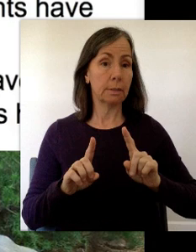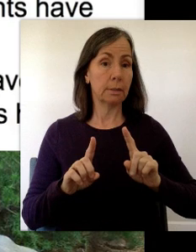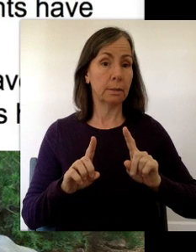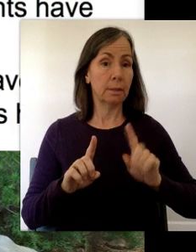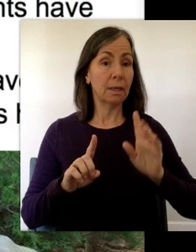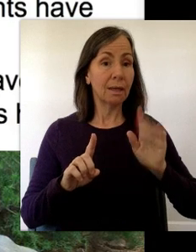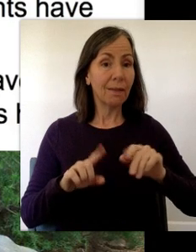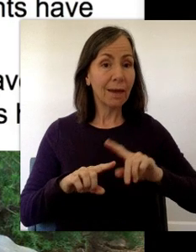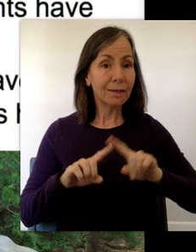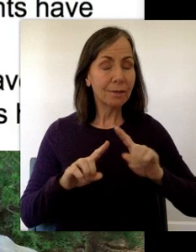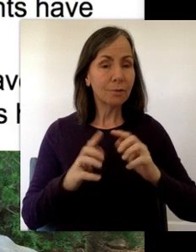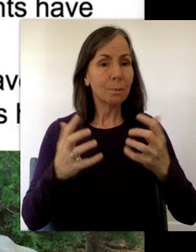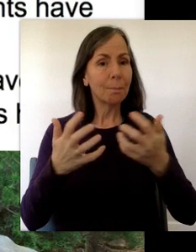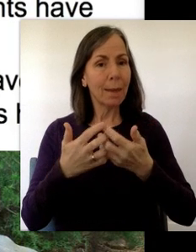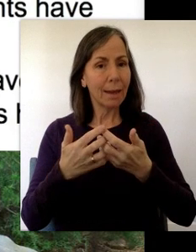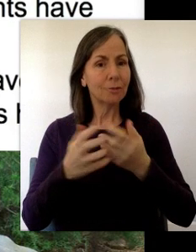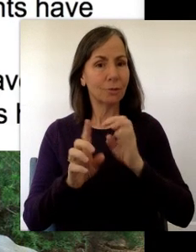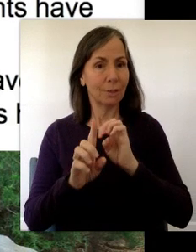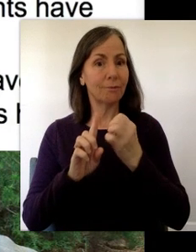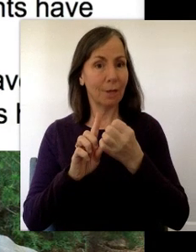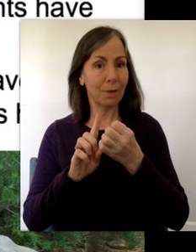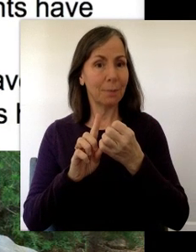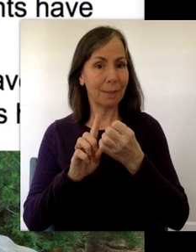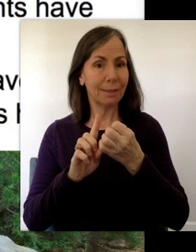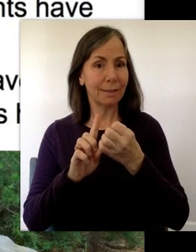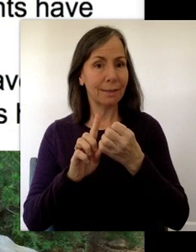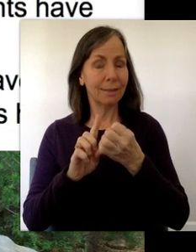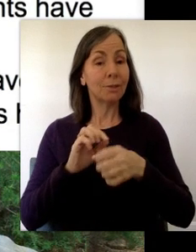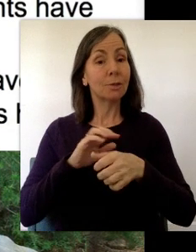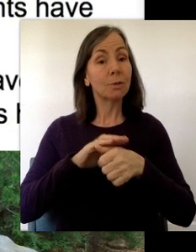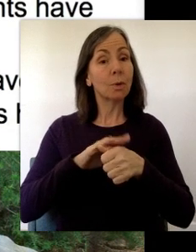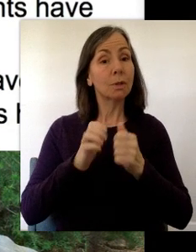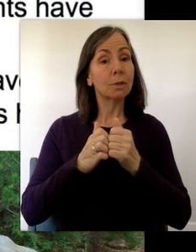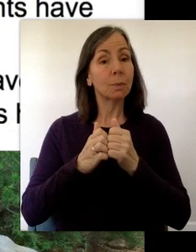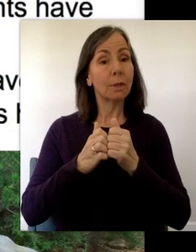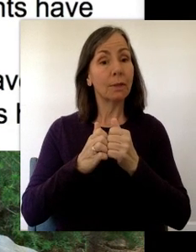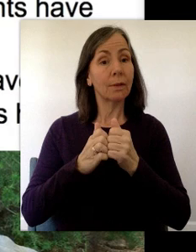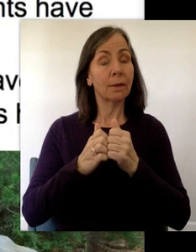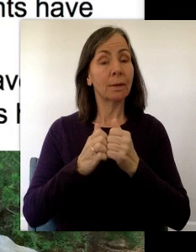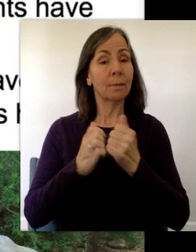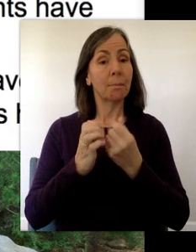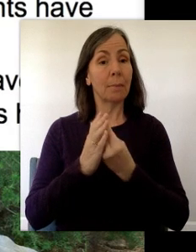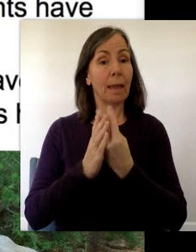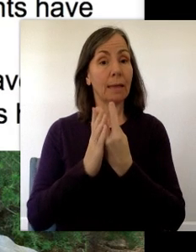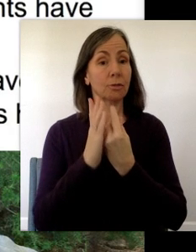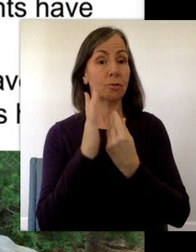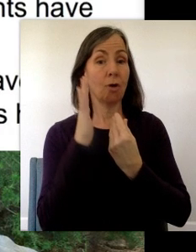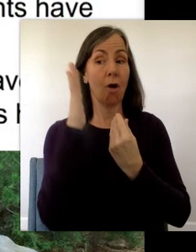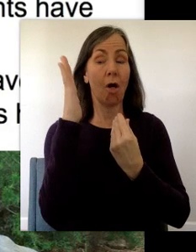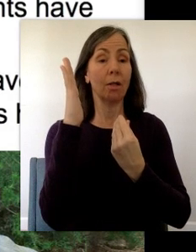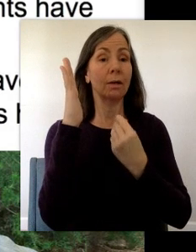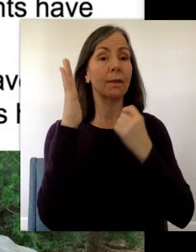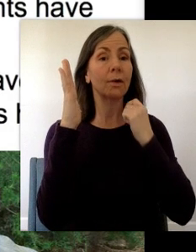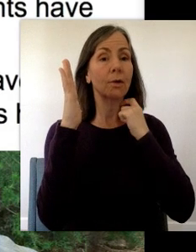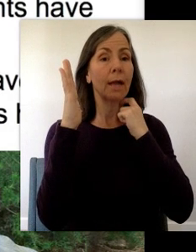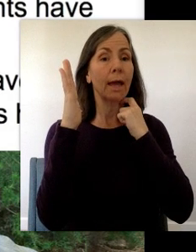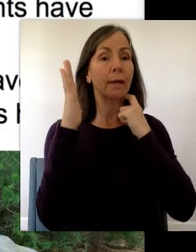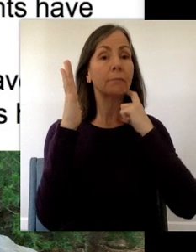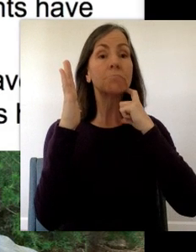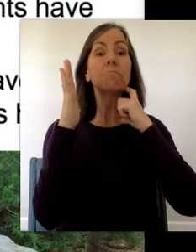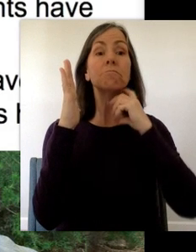differences matched the environment. So the tortoises that live in areas with tall plants have